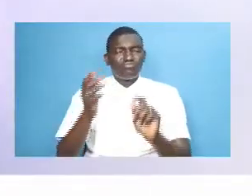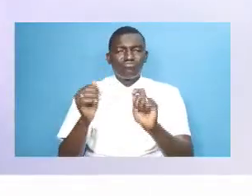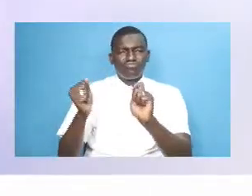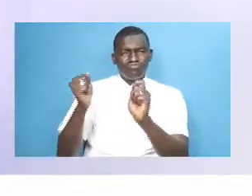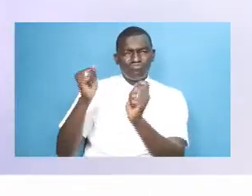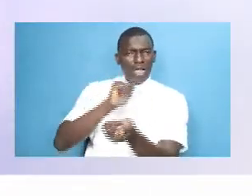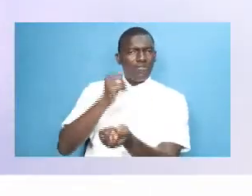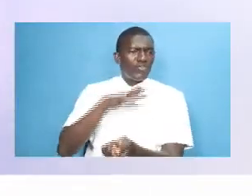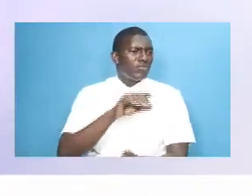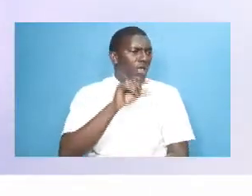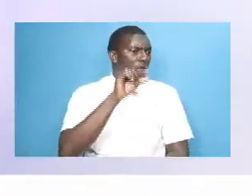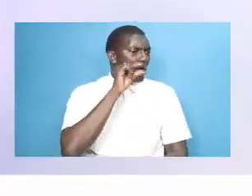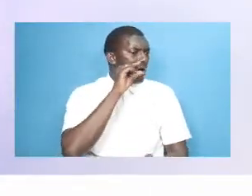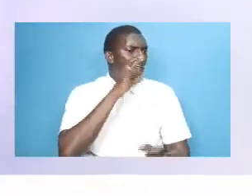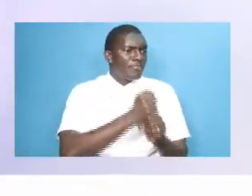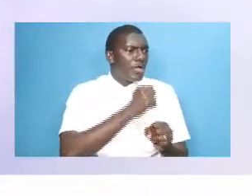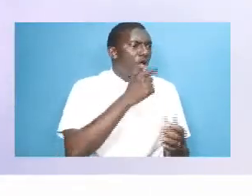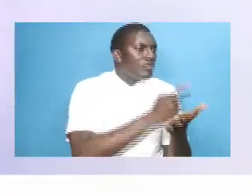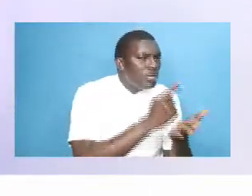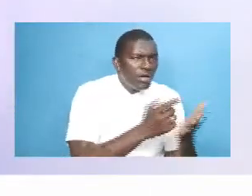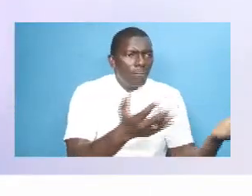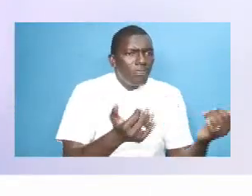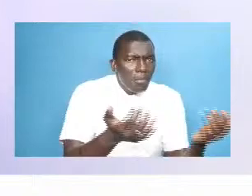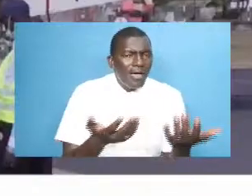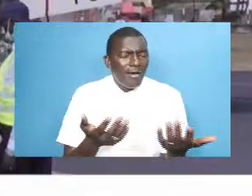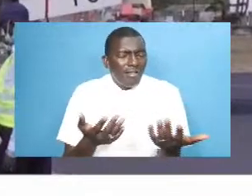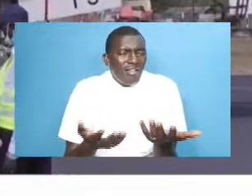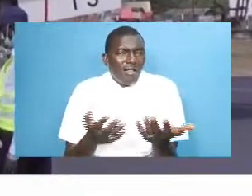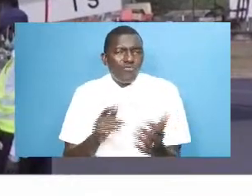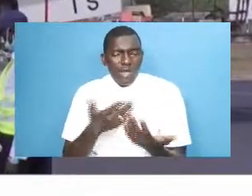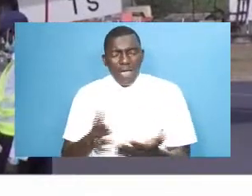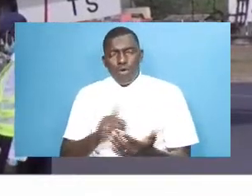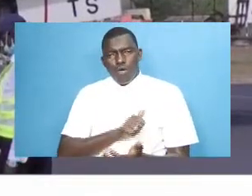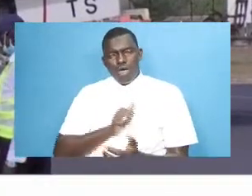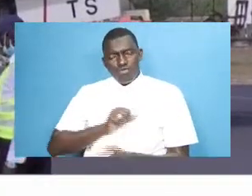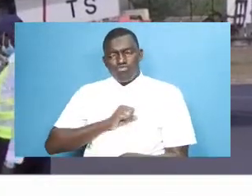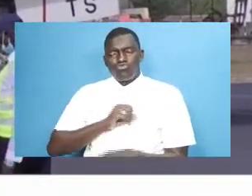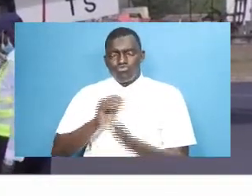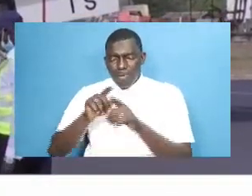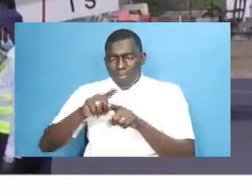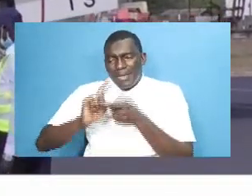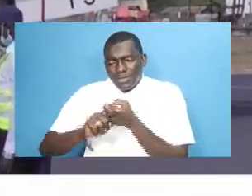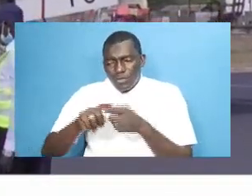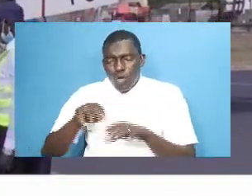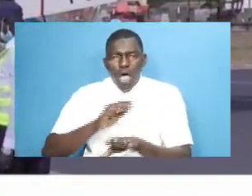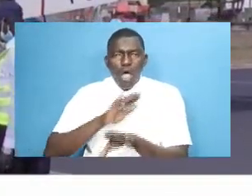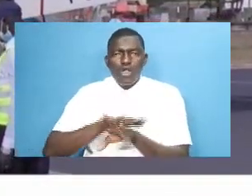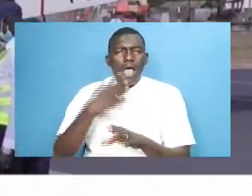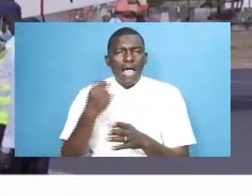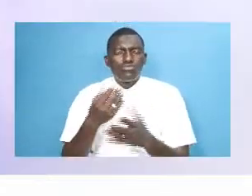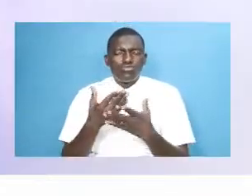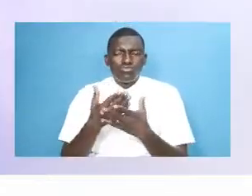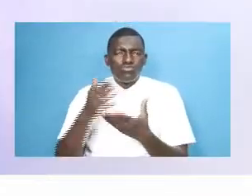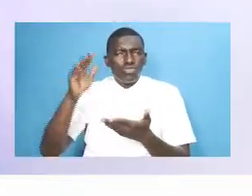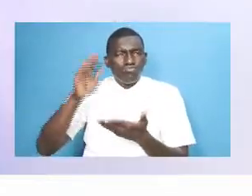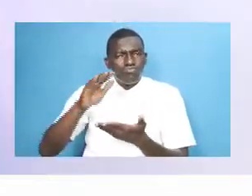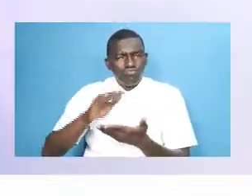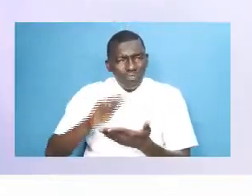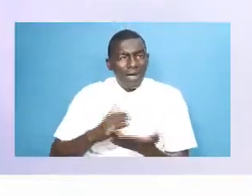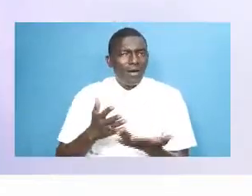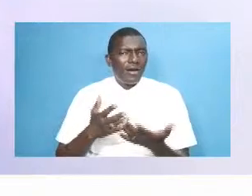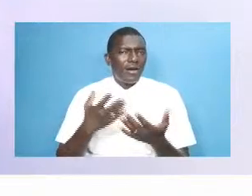from response to mitigation. From now on, our partnership will focus on mitigation. That will actually reduce the impact